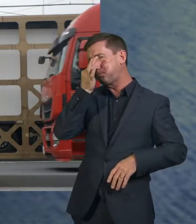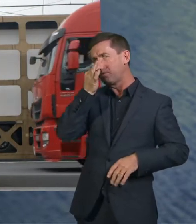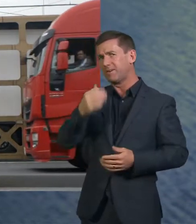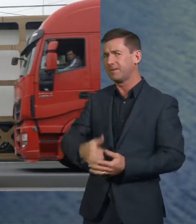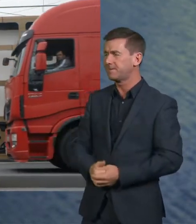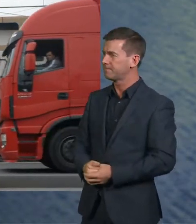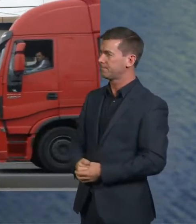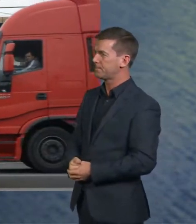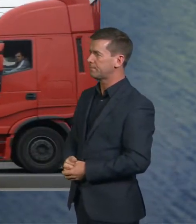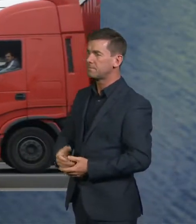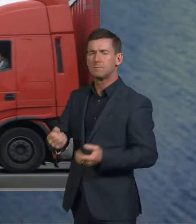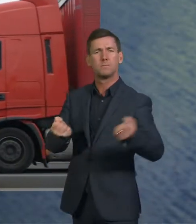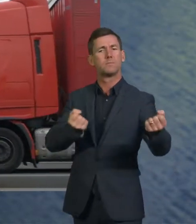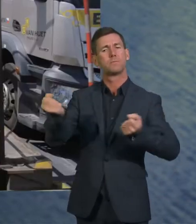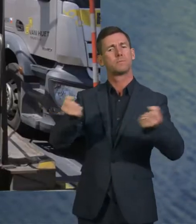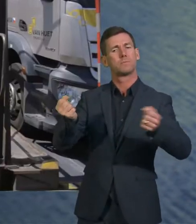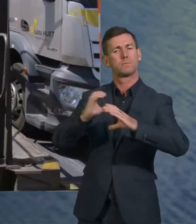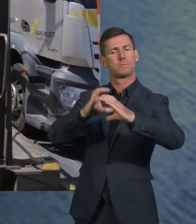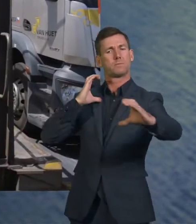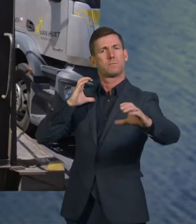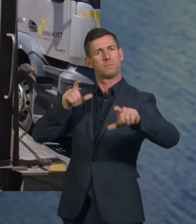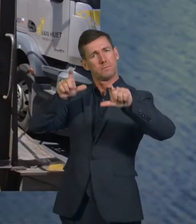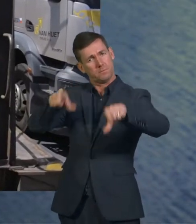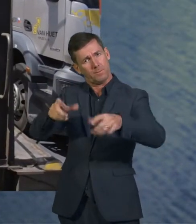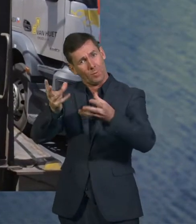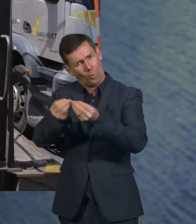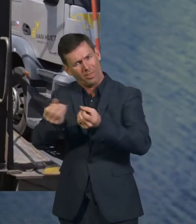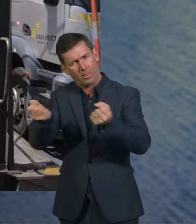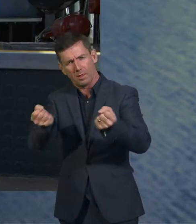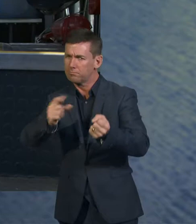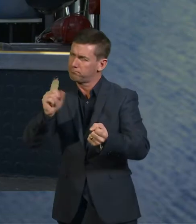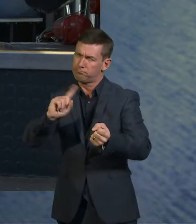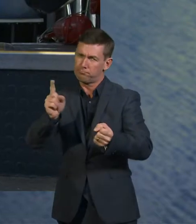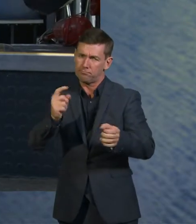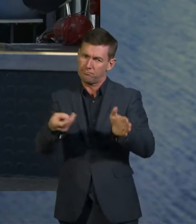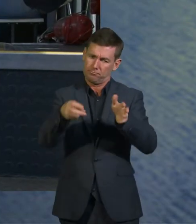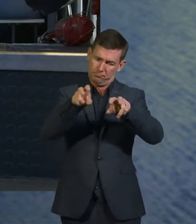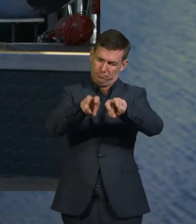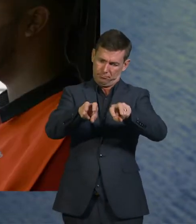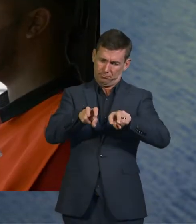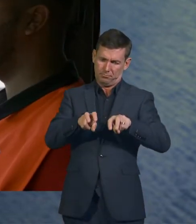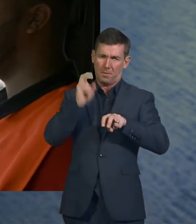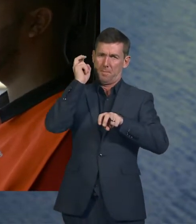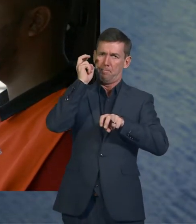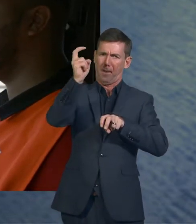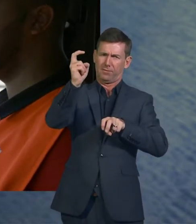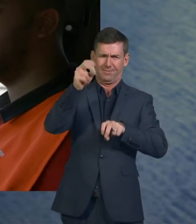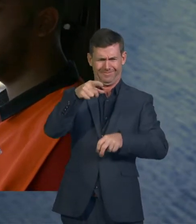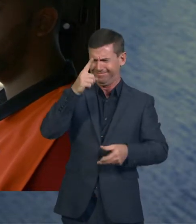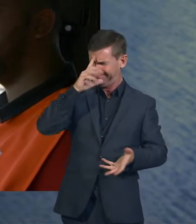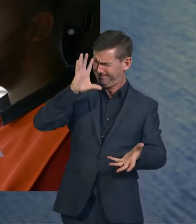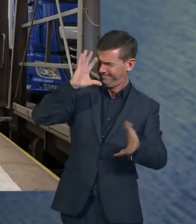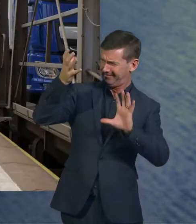But on freight shuttles, it's different. Truckers leave their trucks and catch a bus. It sounds an odd thing to do, but